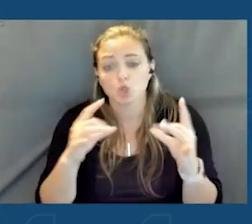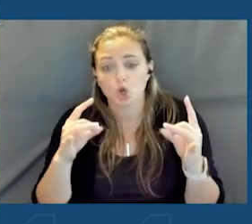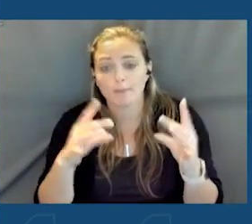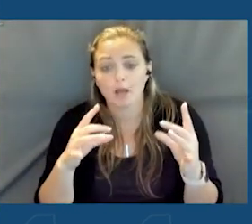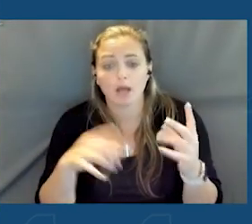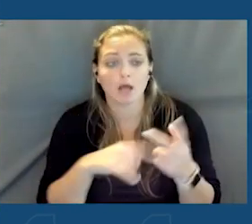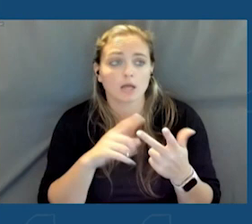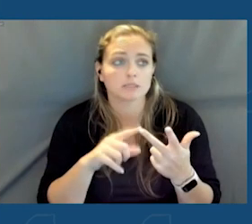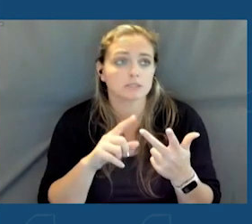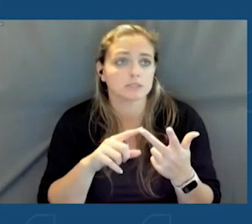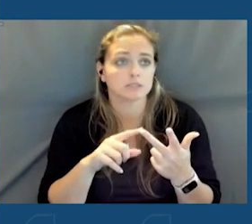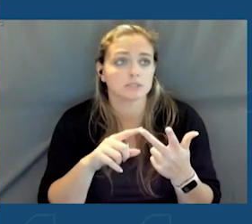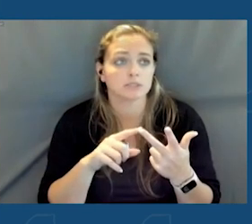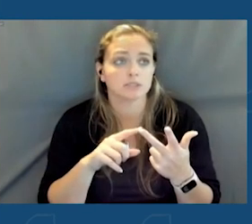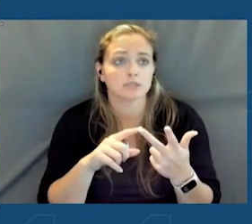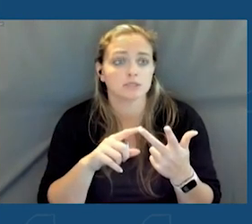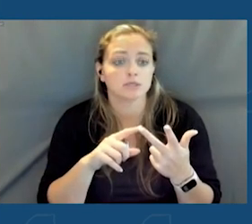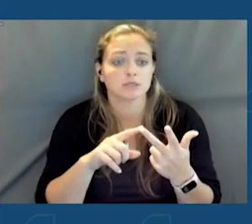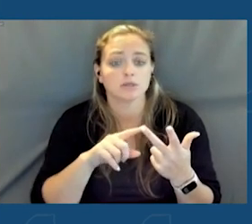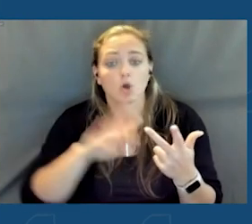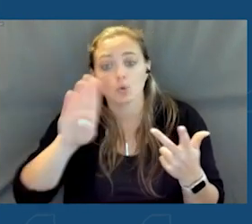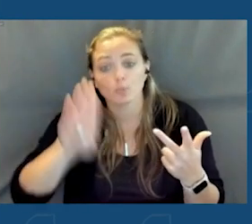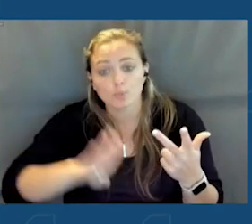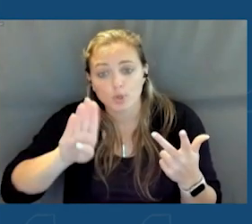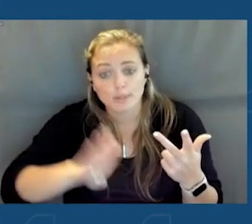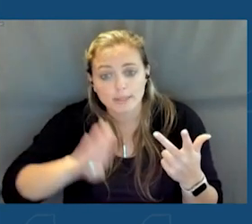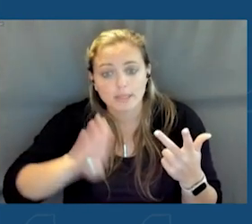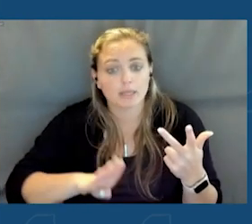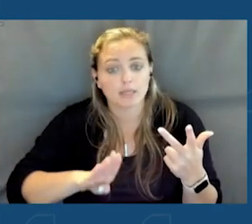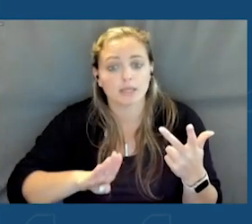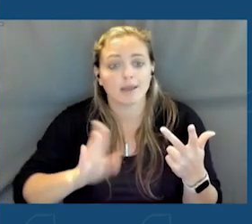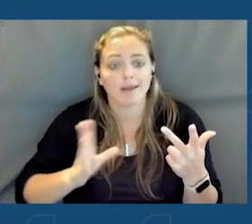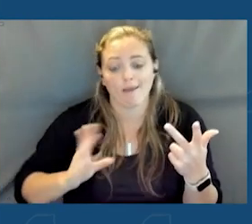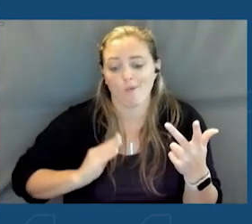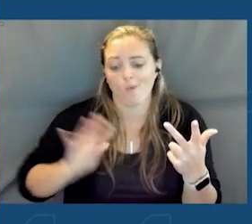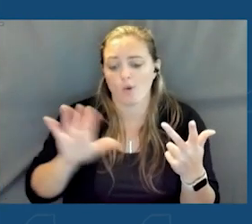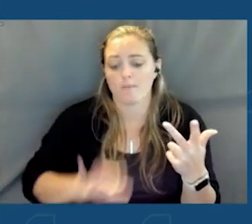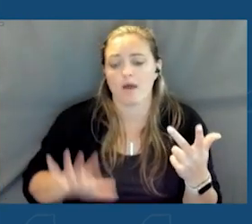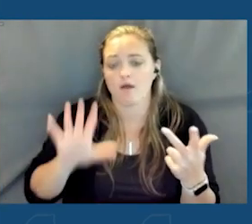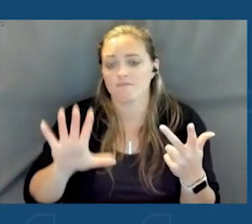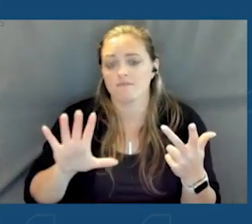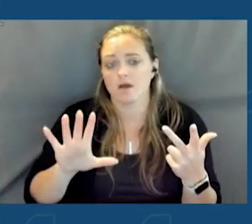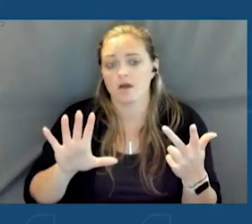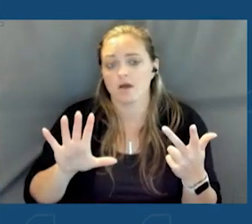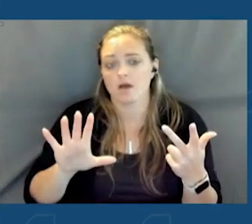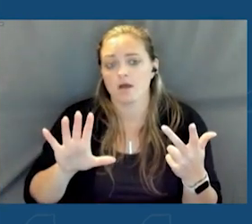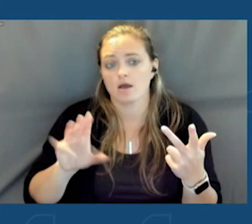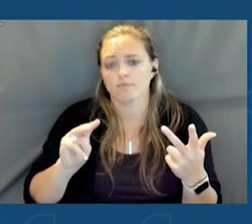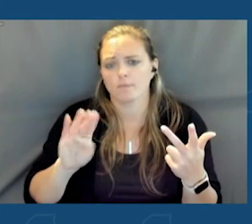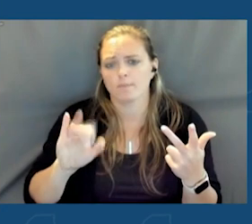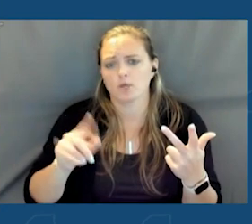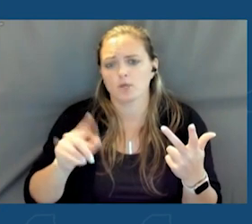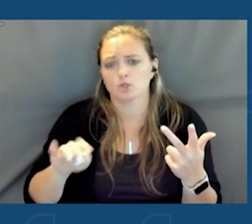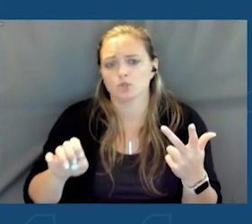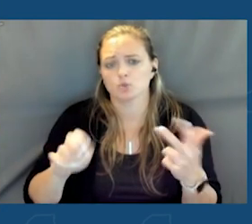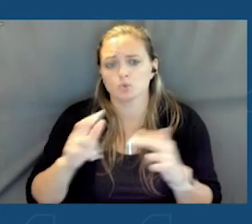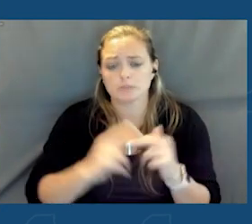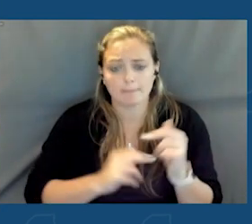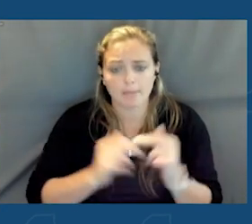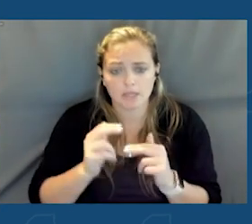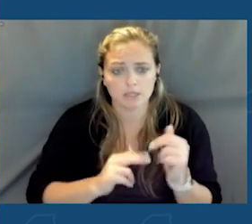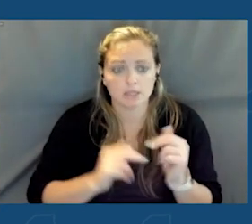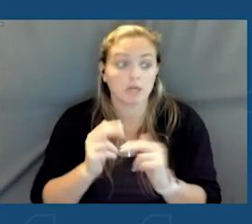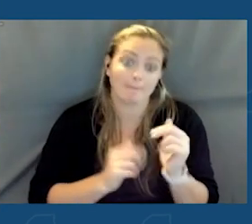to Brooklyn and owned about 5 mixed-use buildings and built Starbucks as